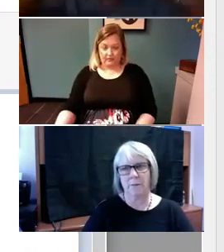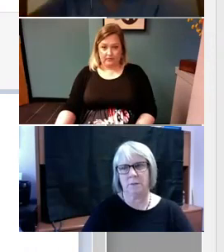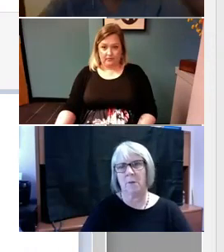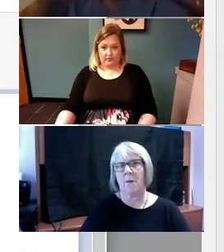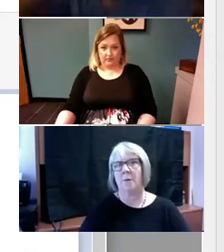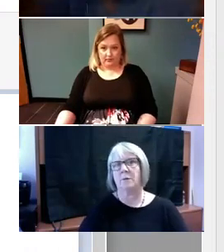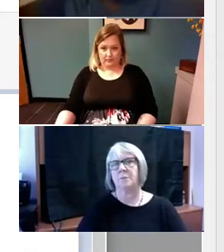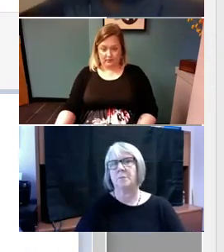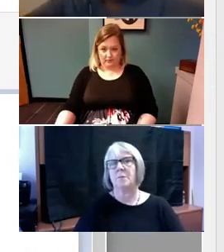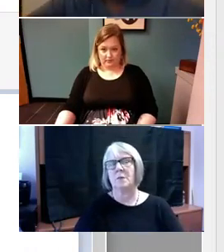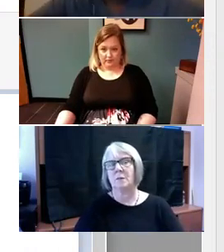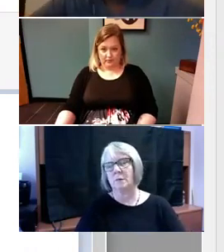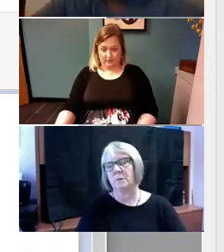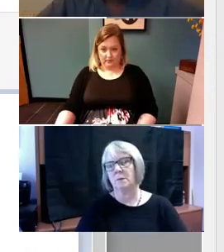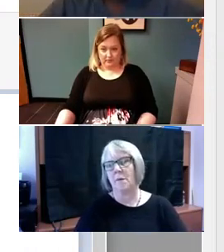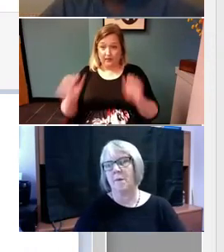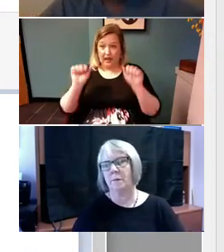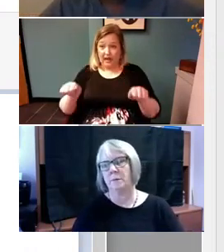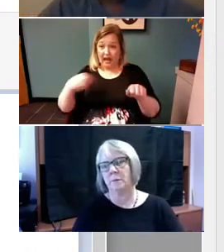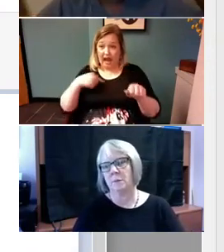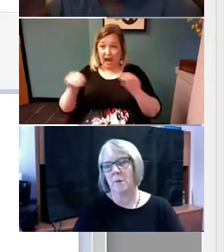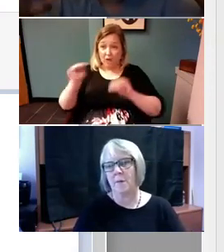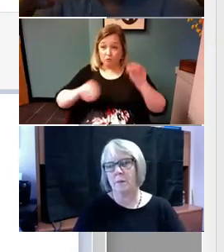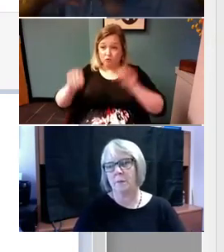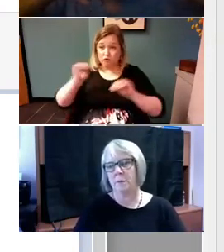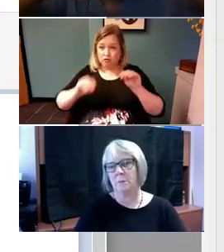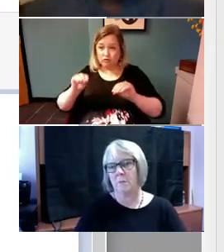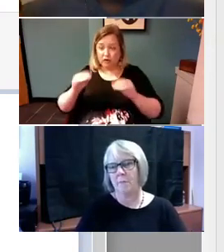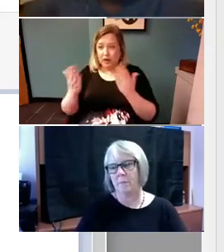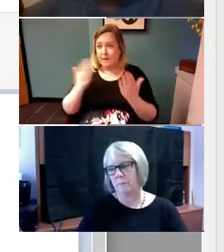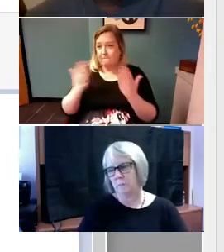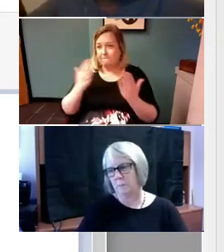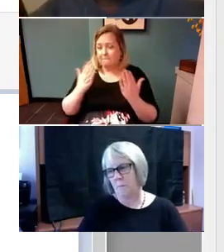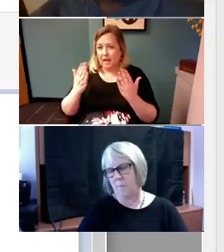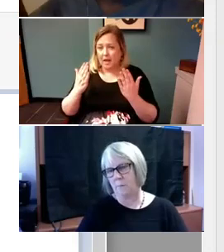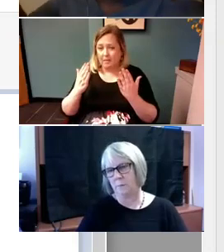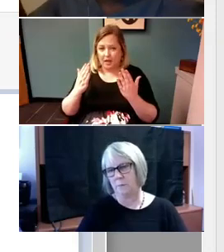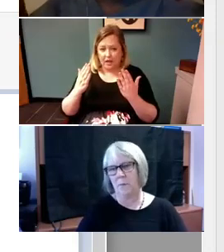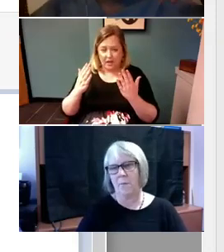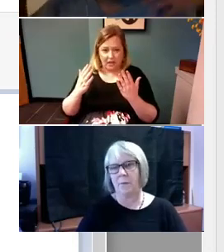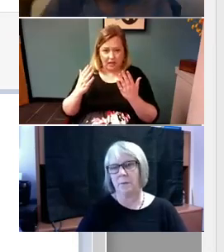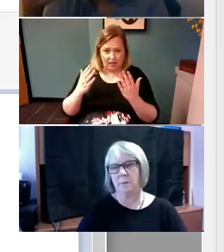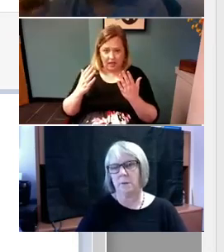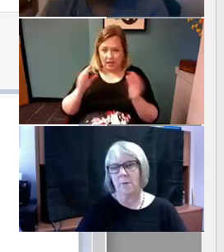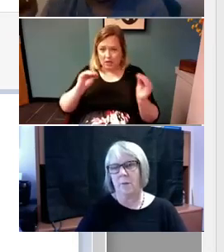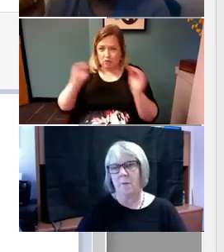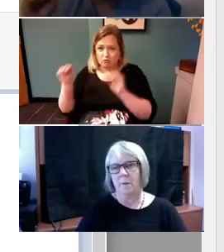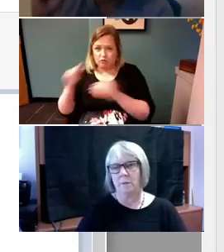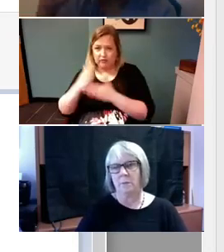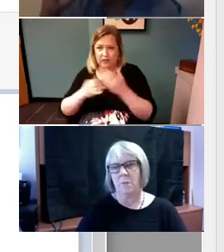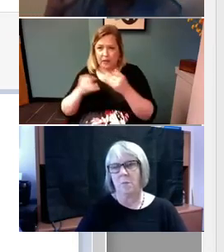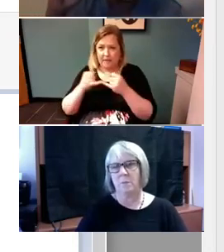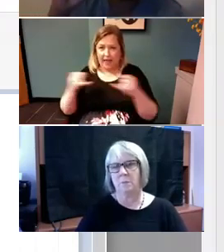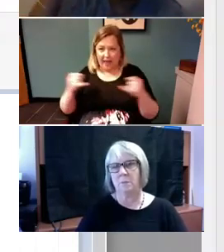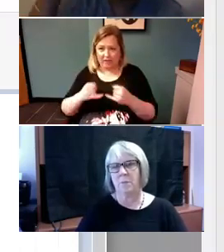Can I reorient and remove some edges? I mean, regrow some edges such that